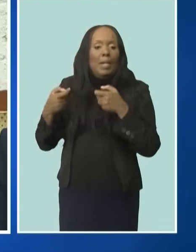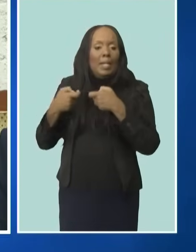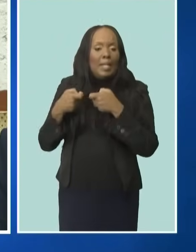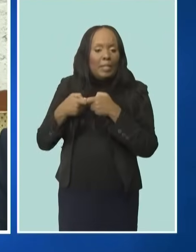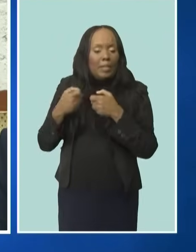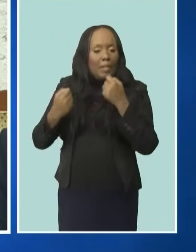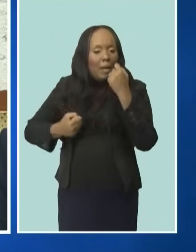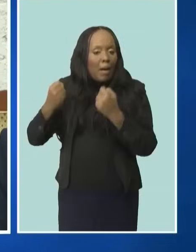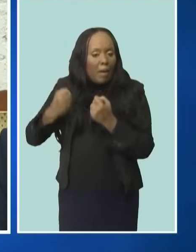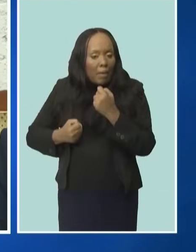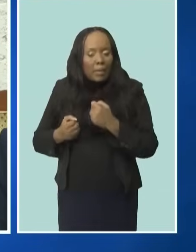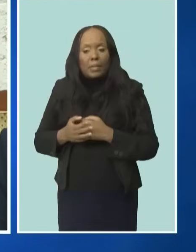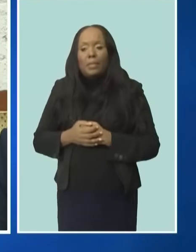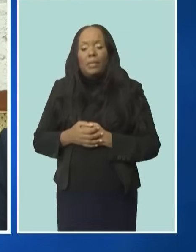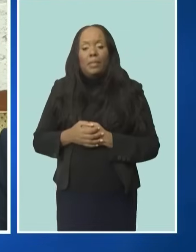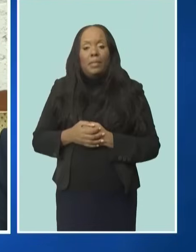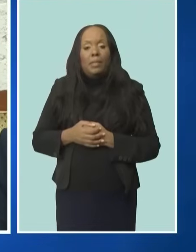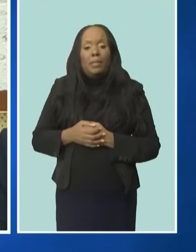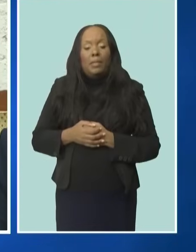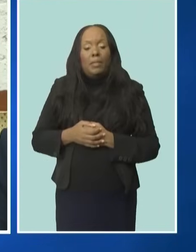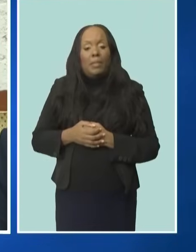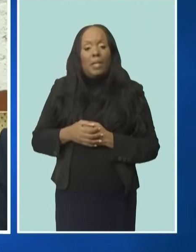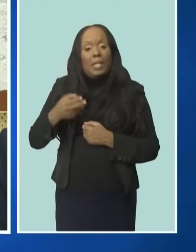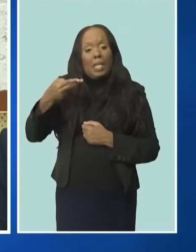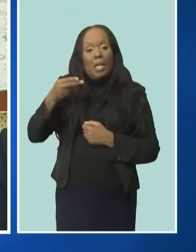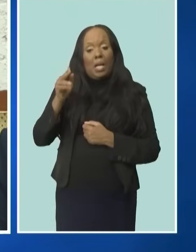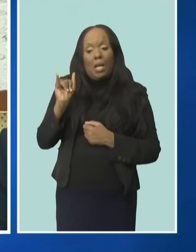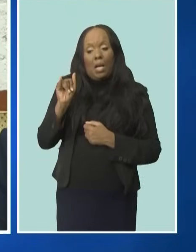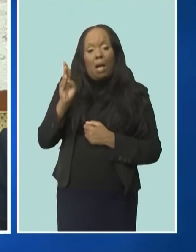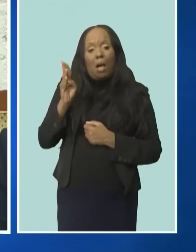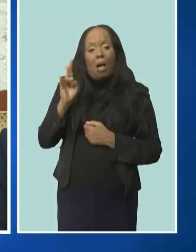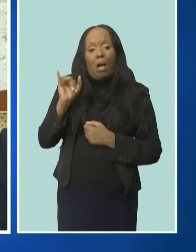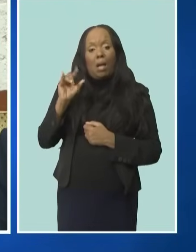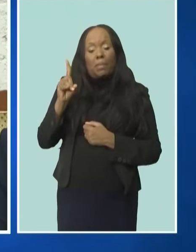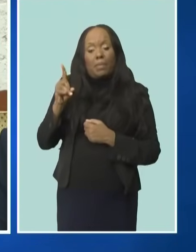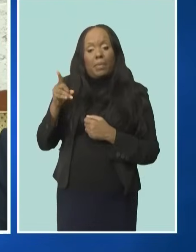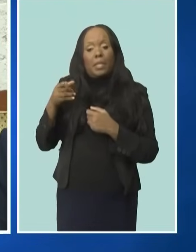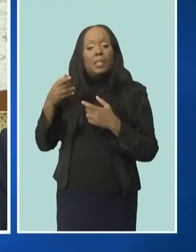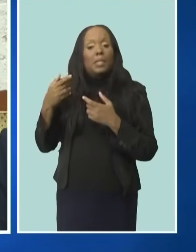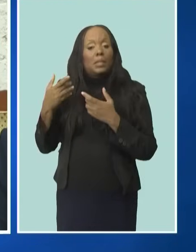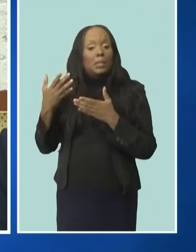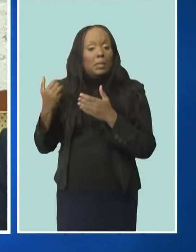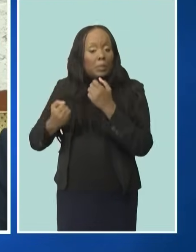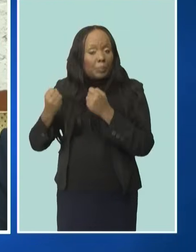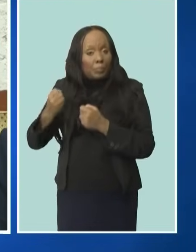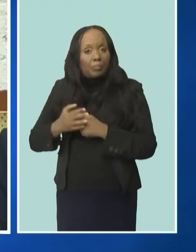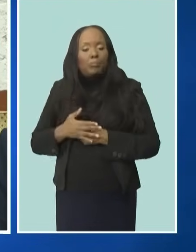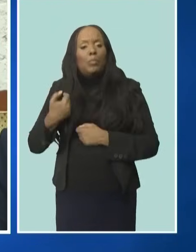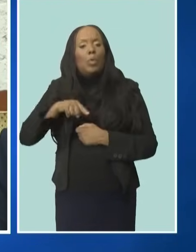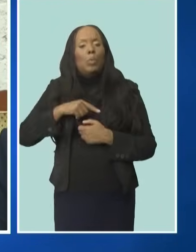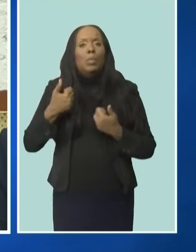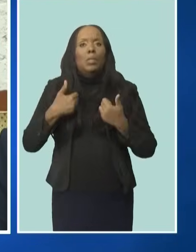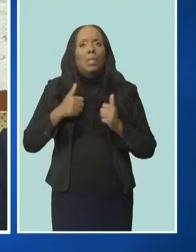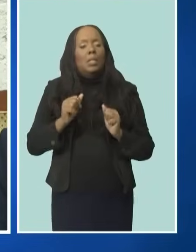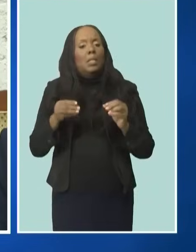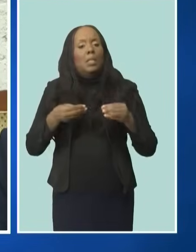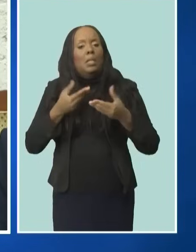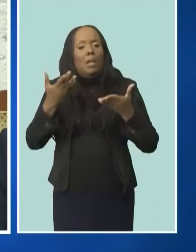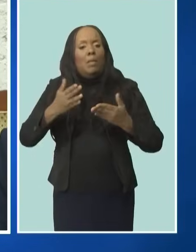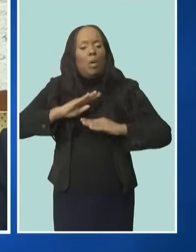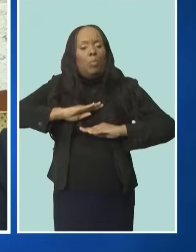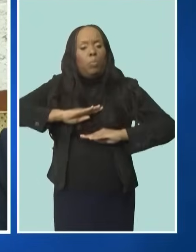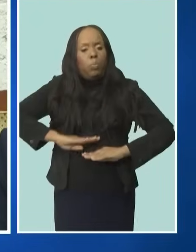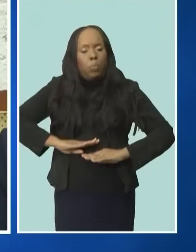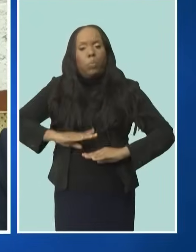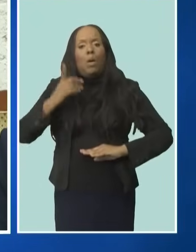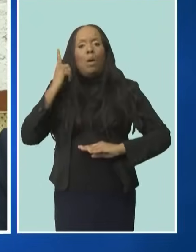as we have put other measures in place to ease the cost of living, and for every bit of revenue that we